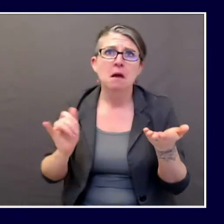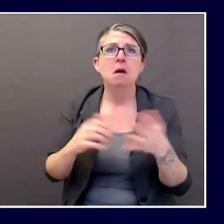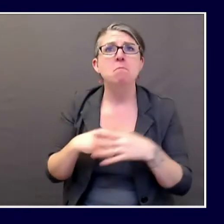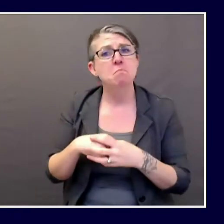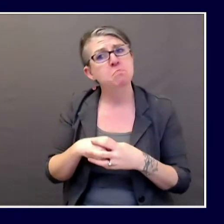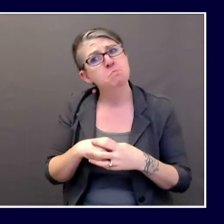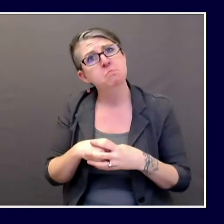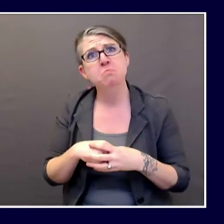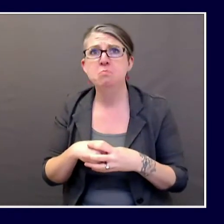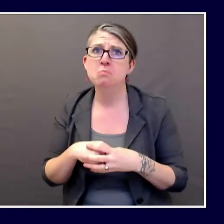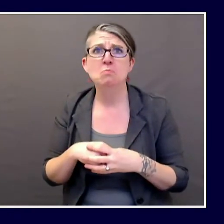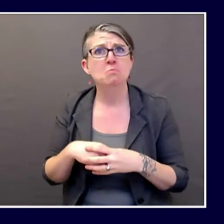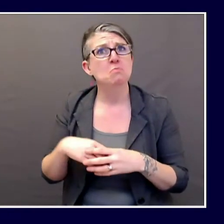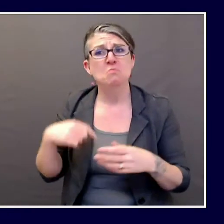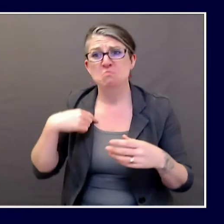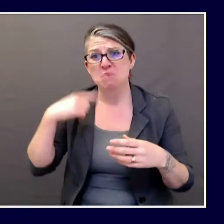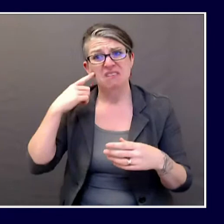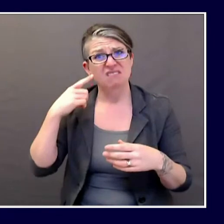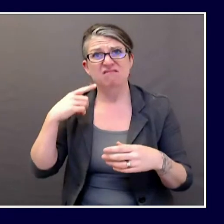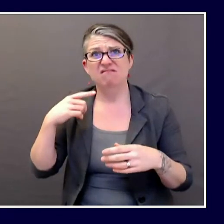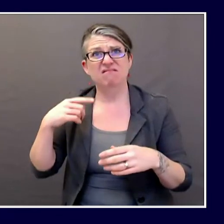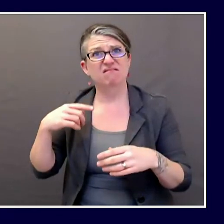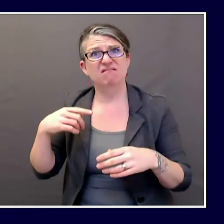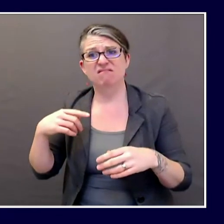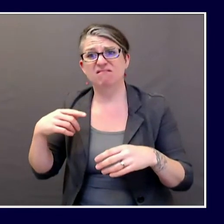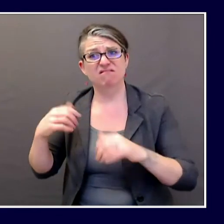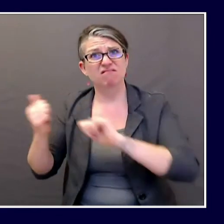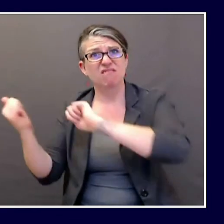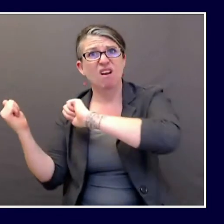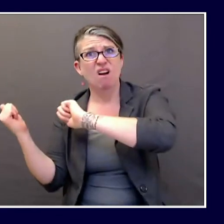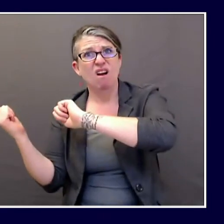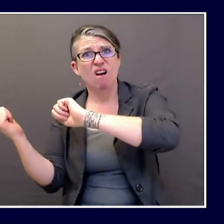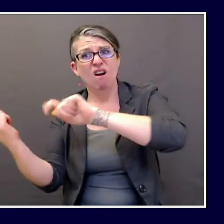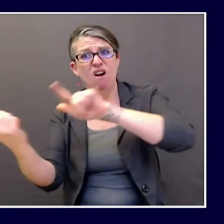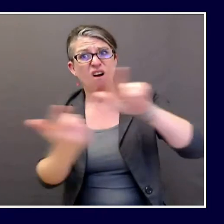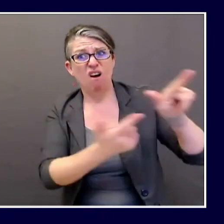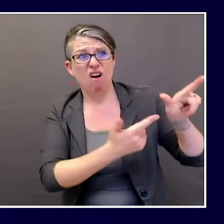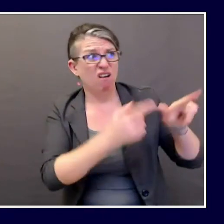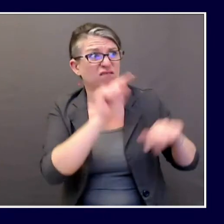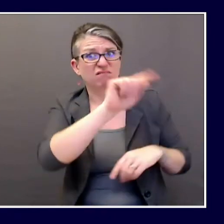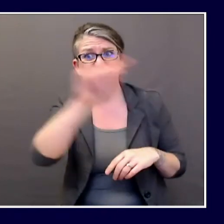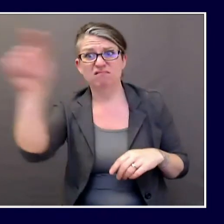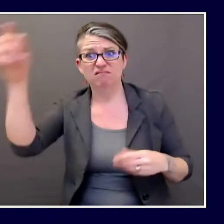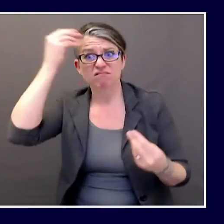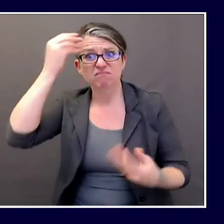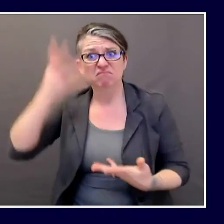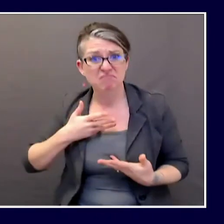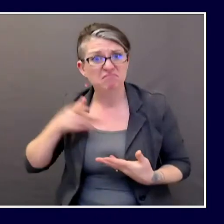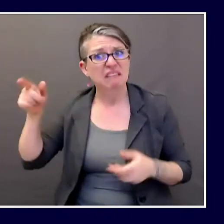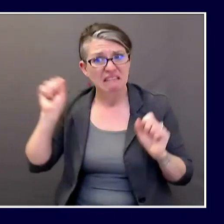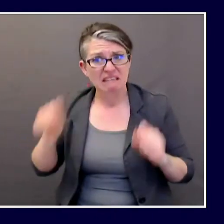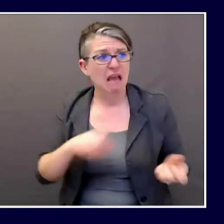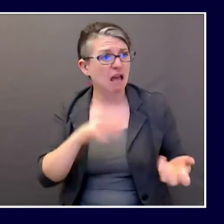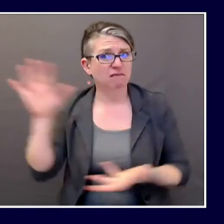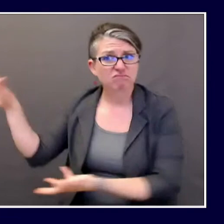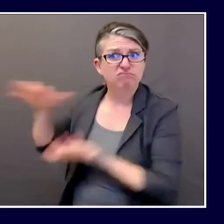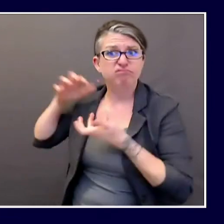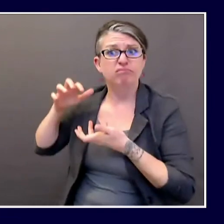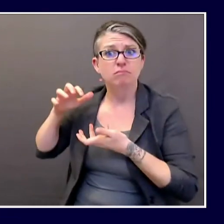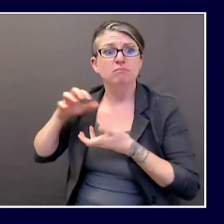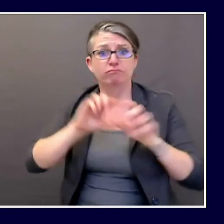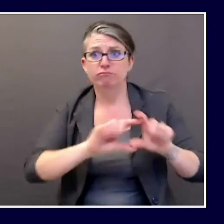more shots to give. So we've been asking them, well, where can you go? If we remove the current